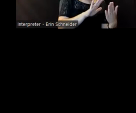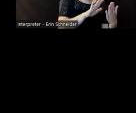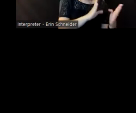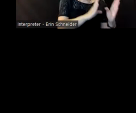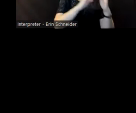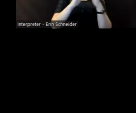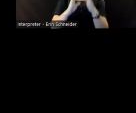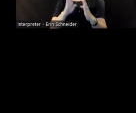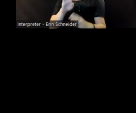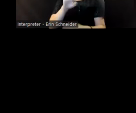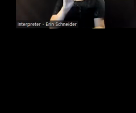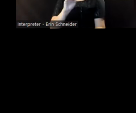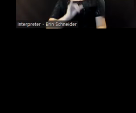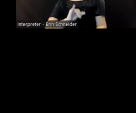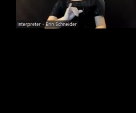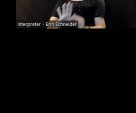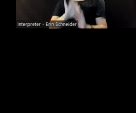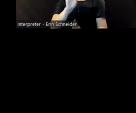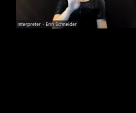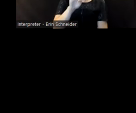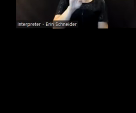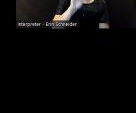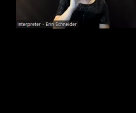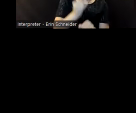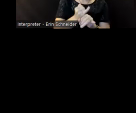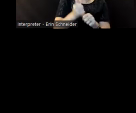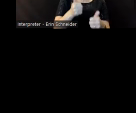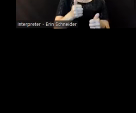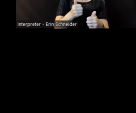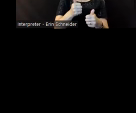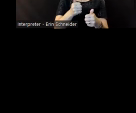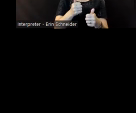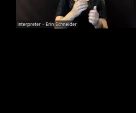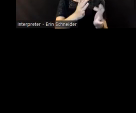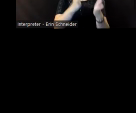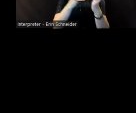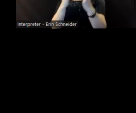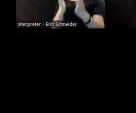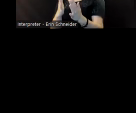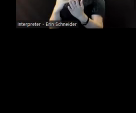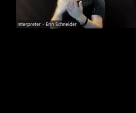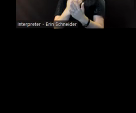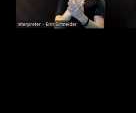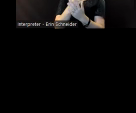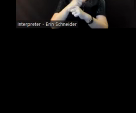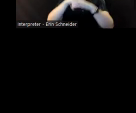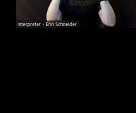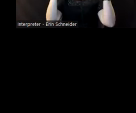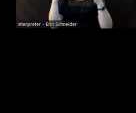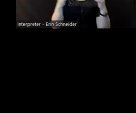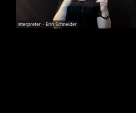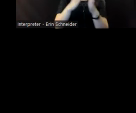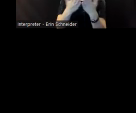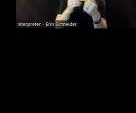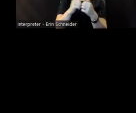the institute, the BRM Institute. Then we had to come up with a new playbook and how we were going to interact with our partners